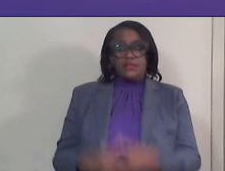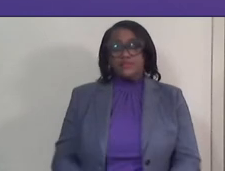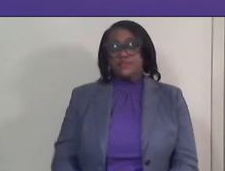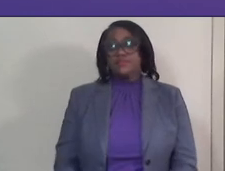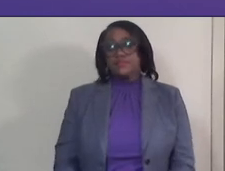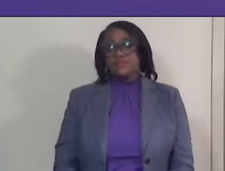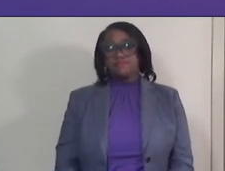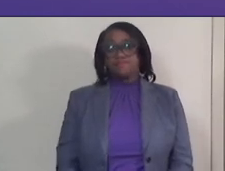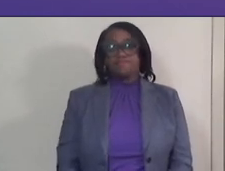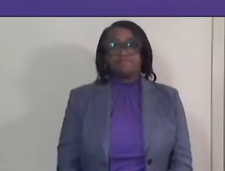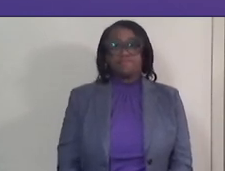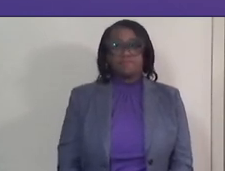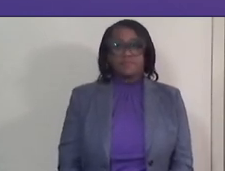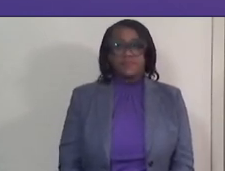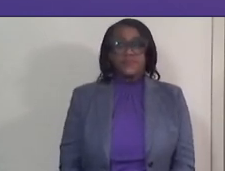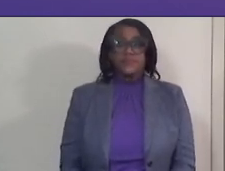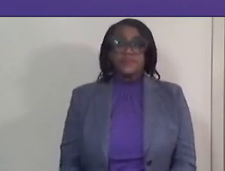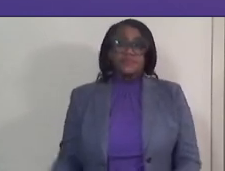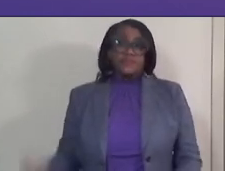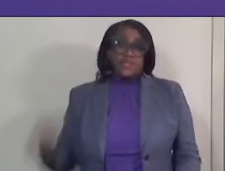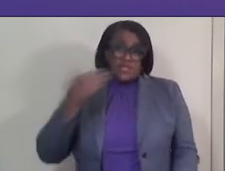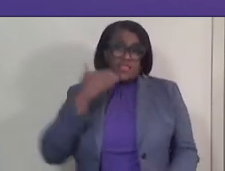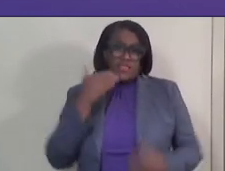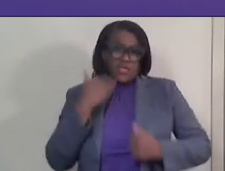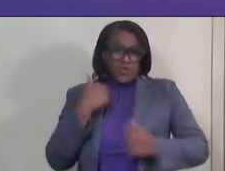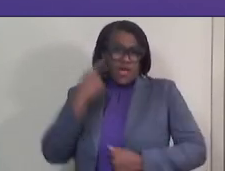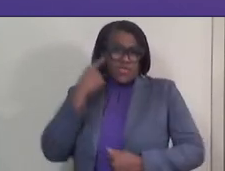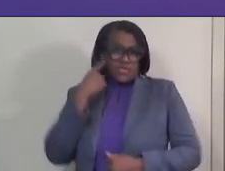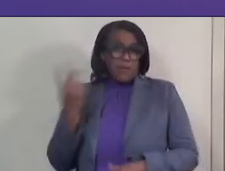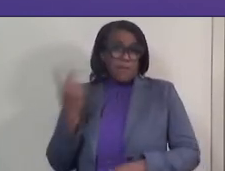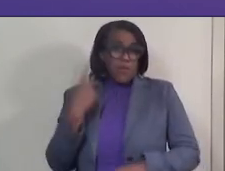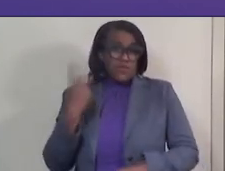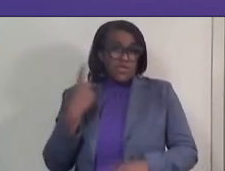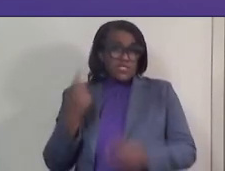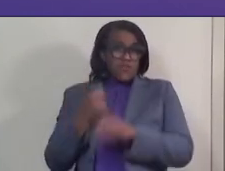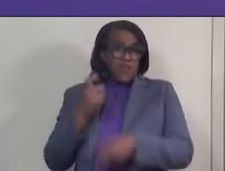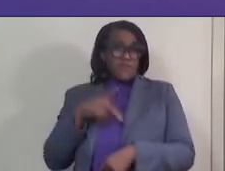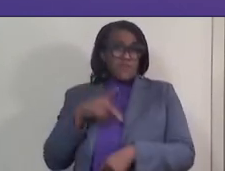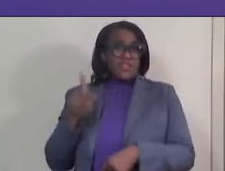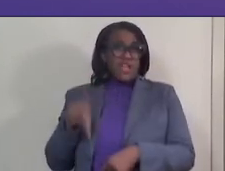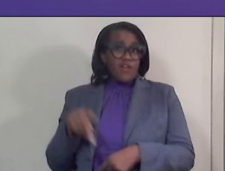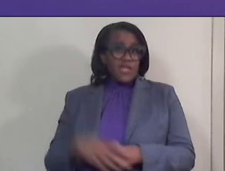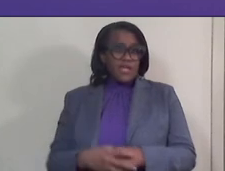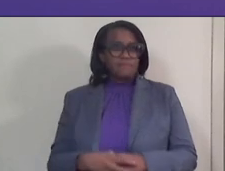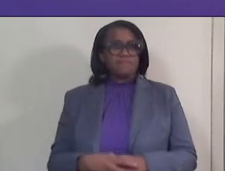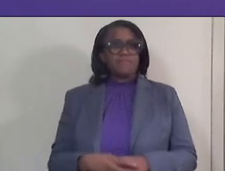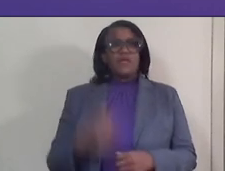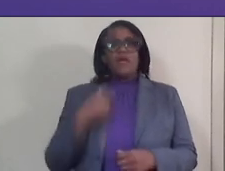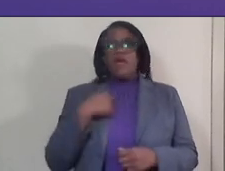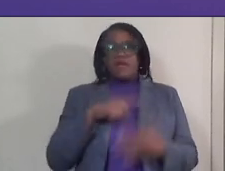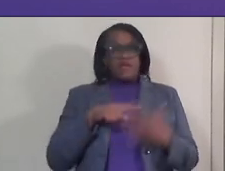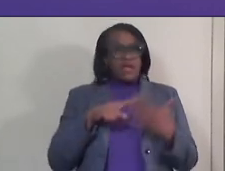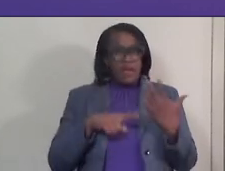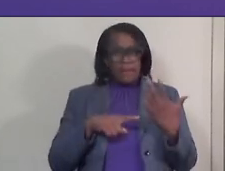Thanks. And I think that, so Jeanine and I are both in the Philadelphia area. There are a number of